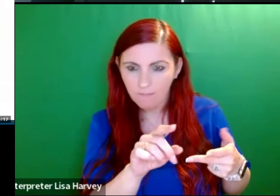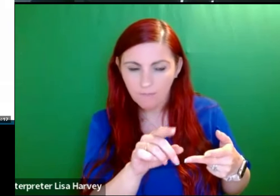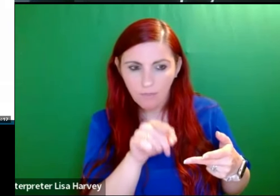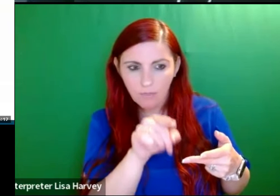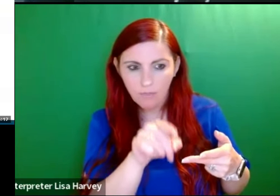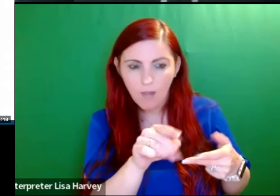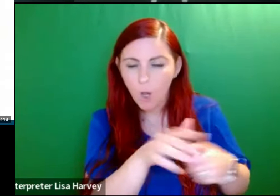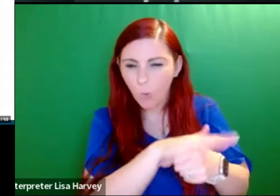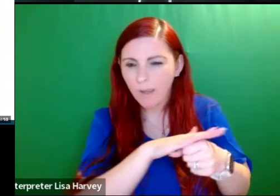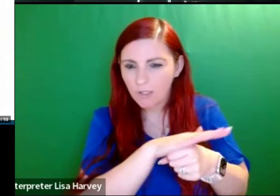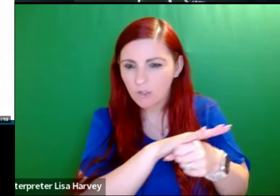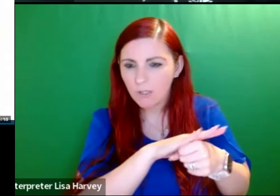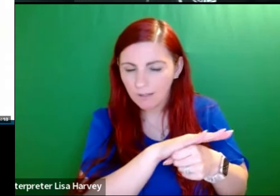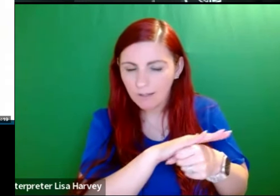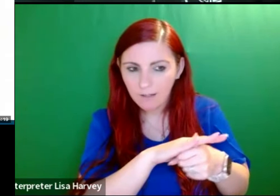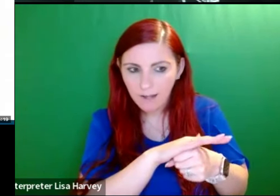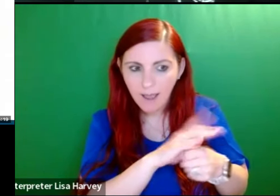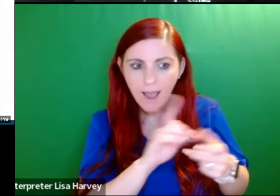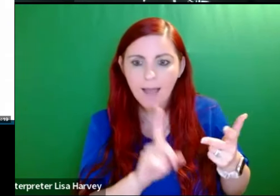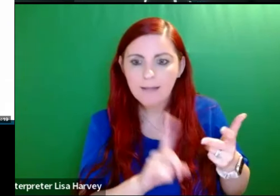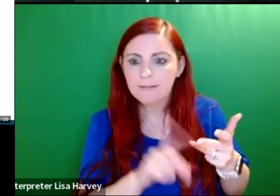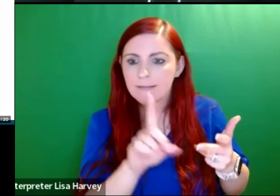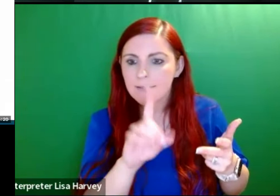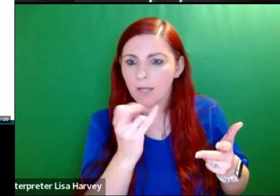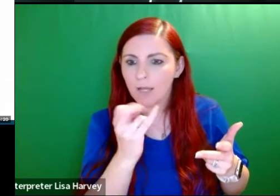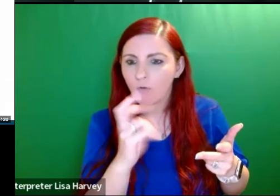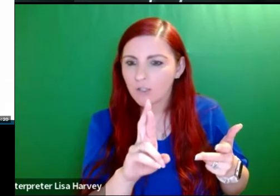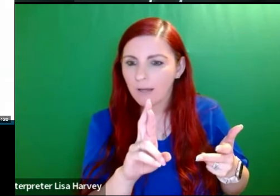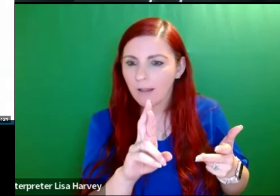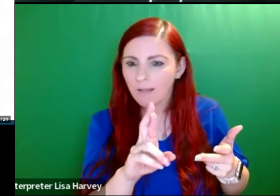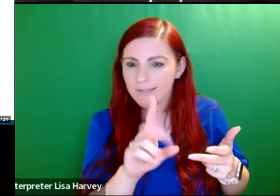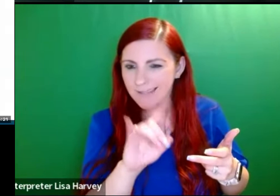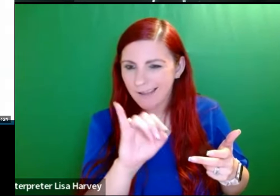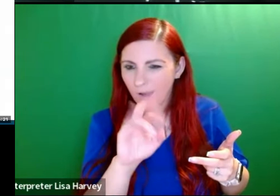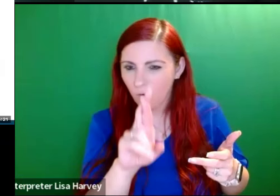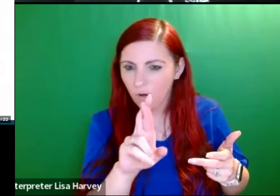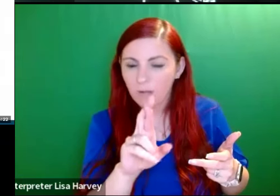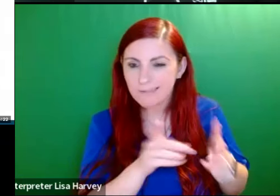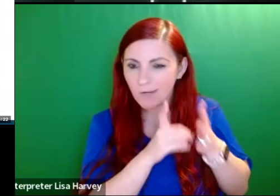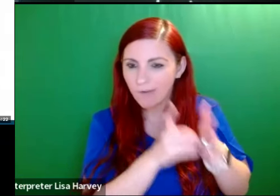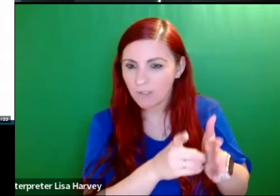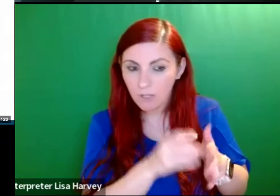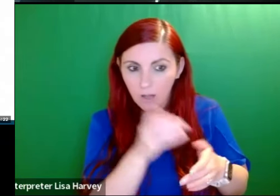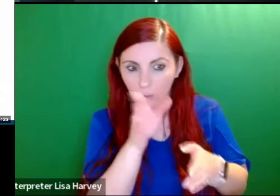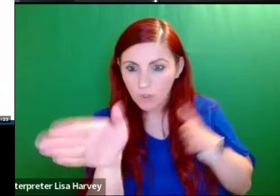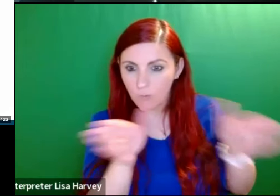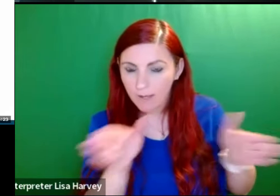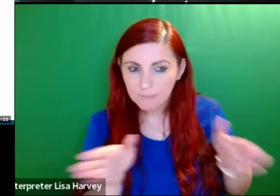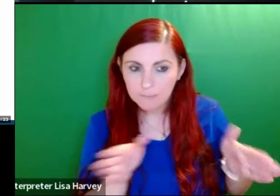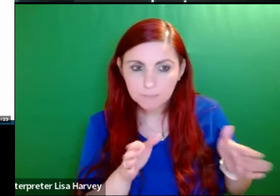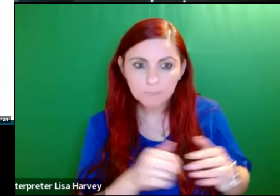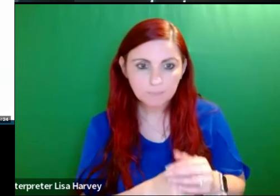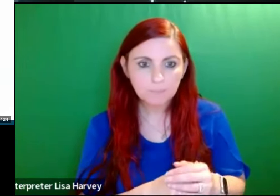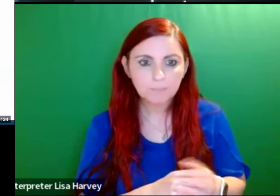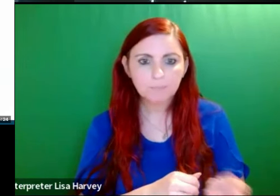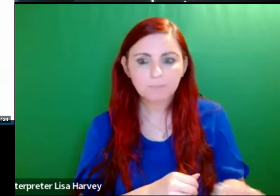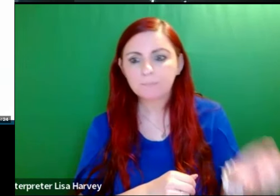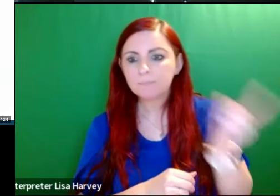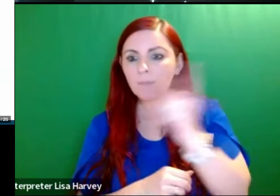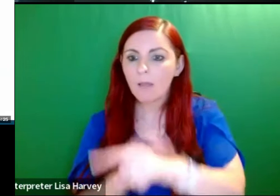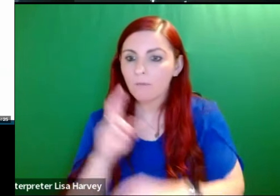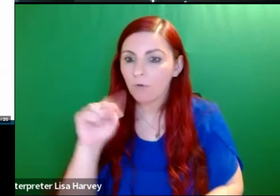indicating location and indicating direction, which are two slightly different variants of indicating verbs. And